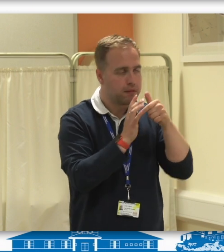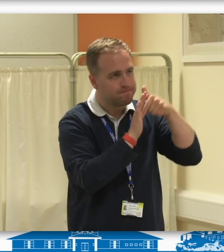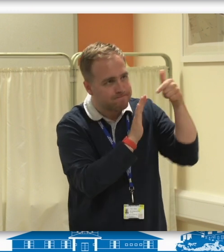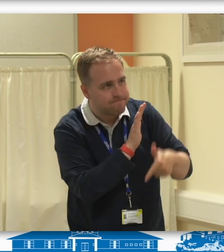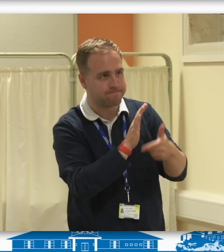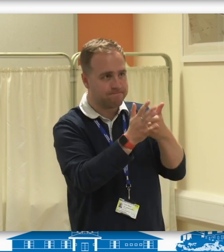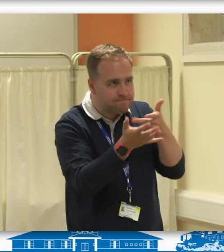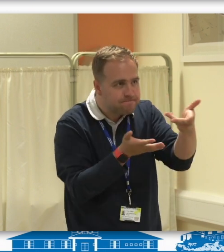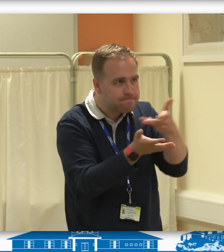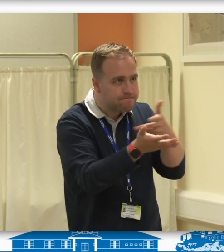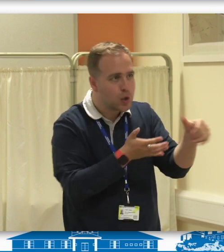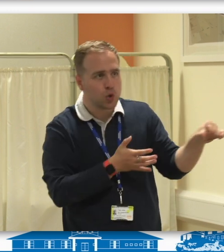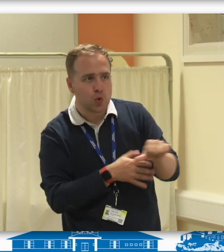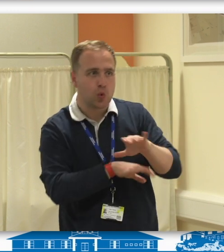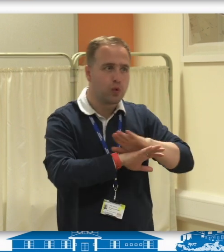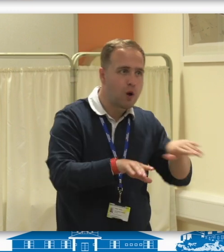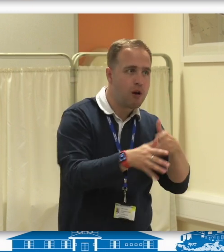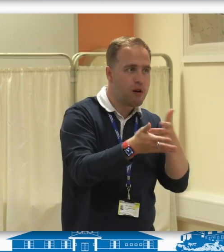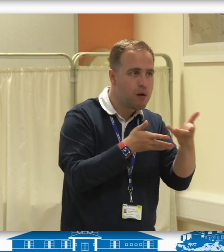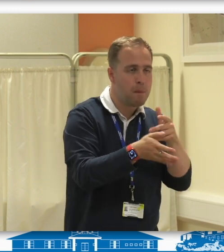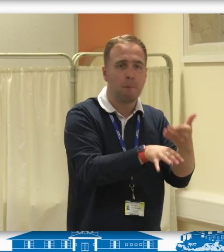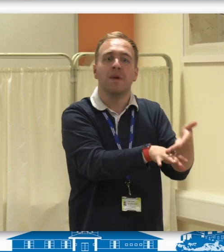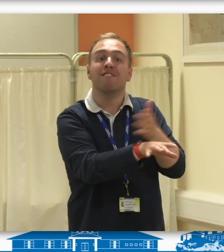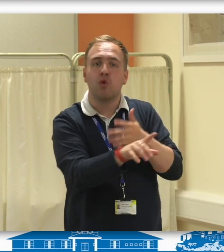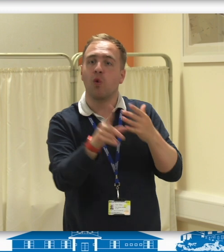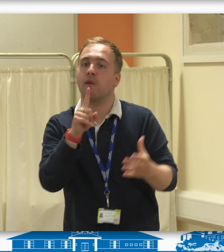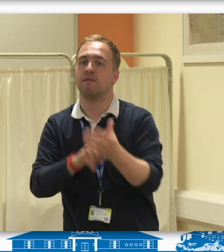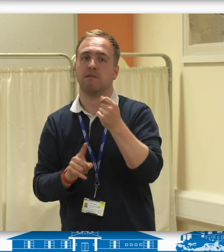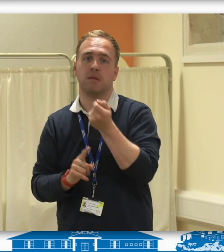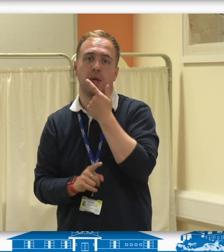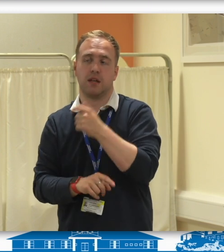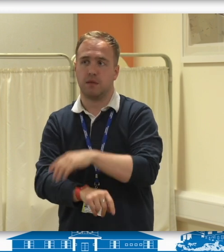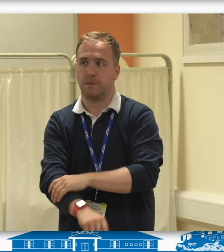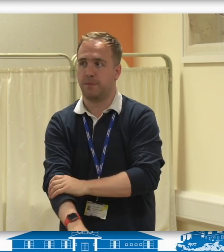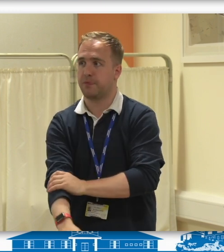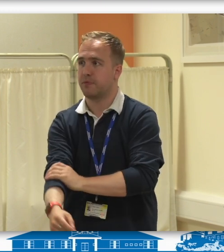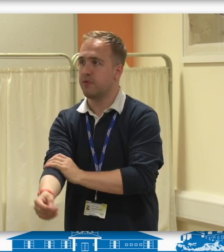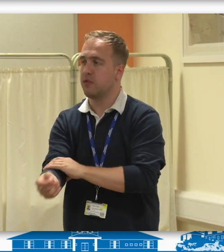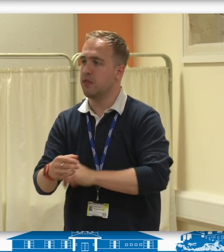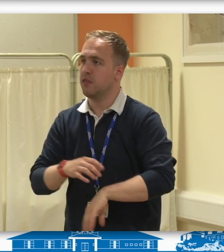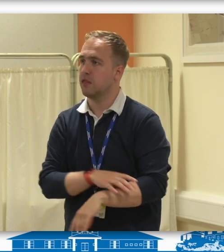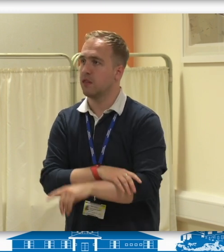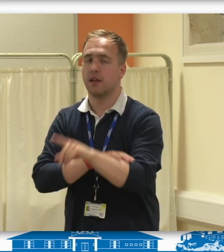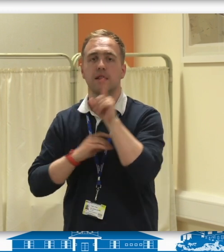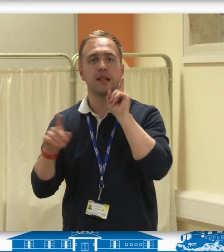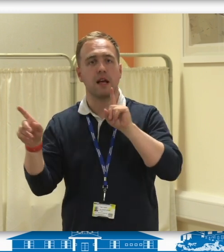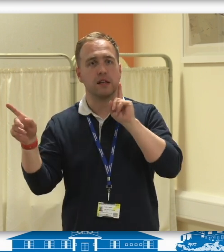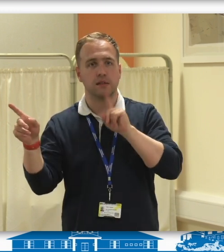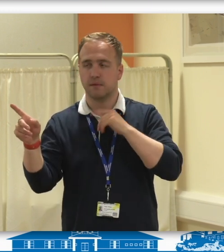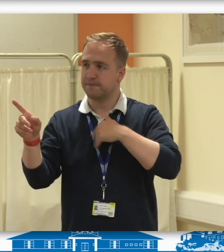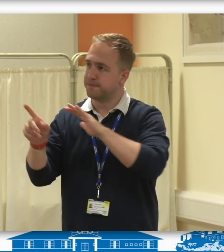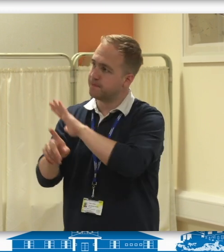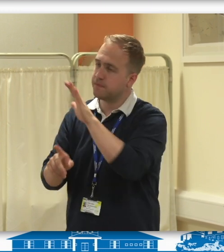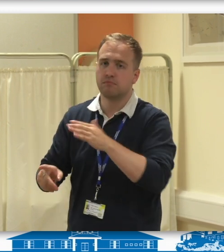before going ahead trying to find it. Hi. First, I'd like to thank you both